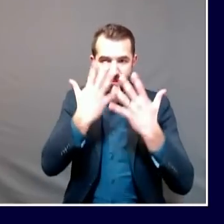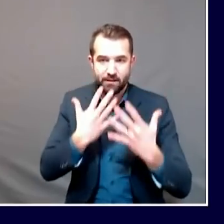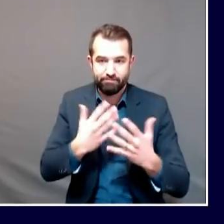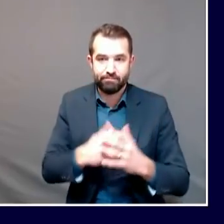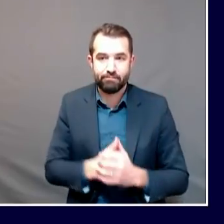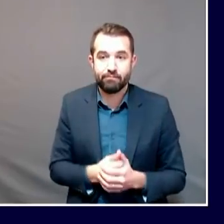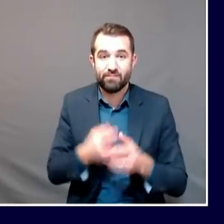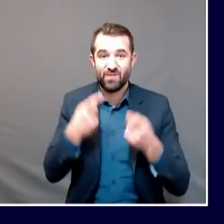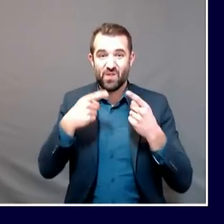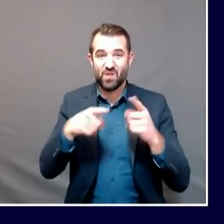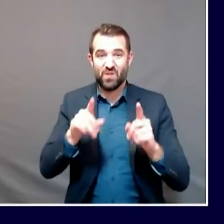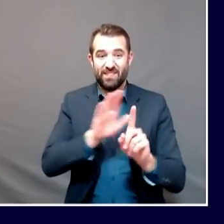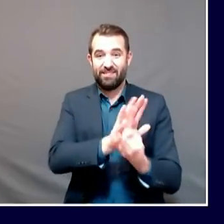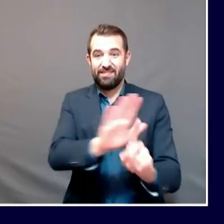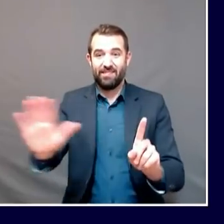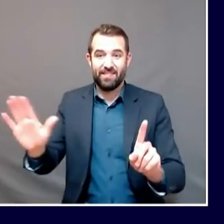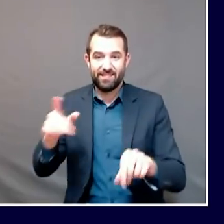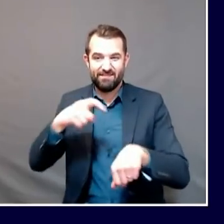this time of grief.